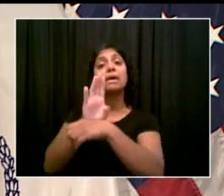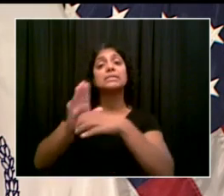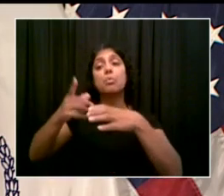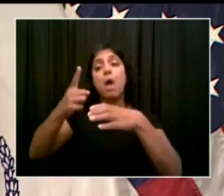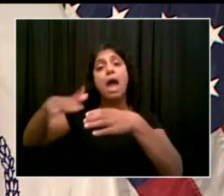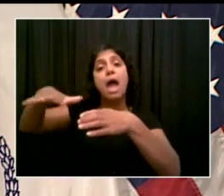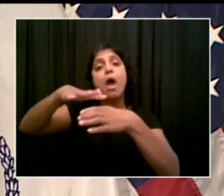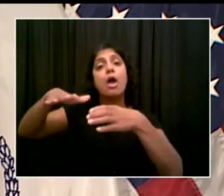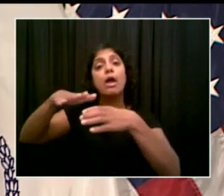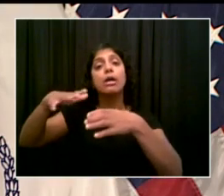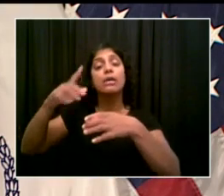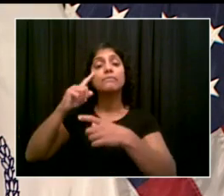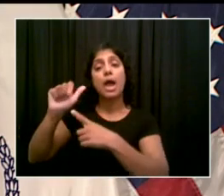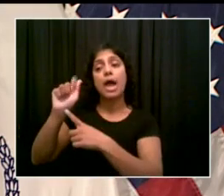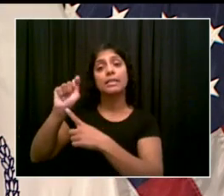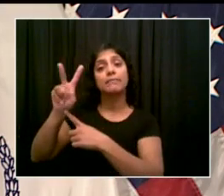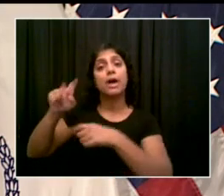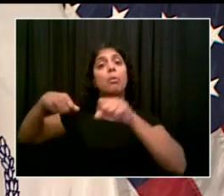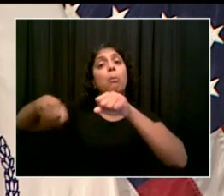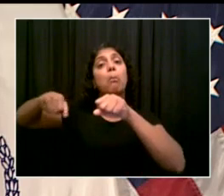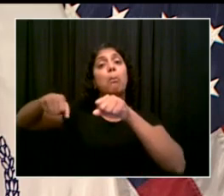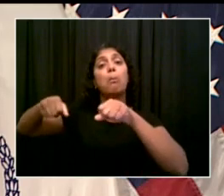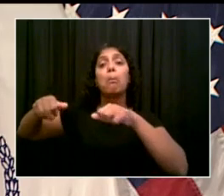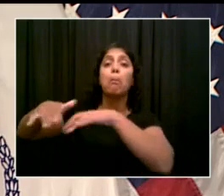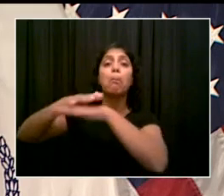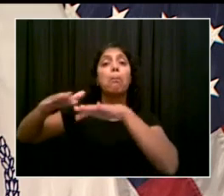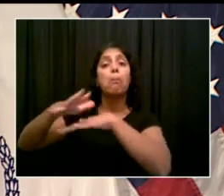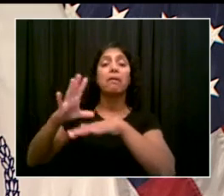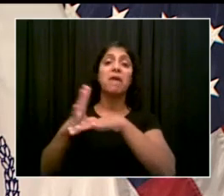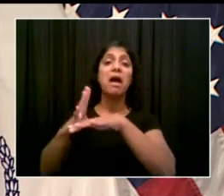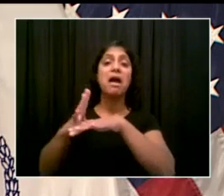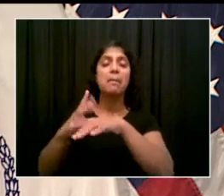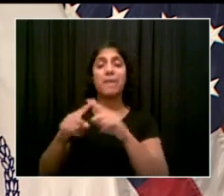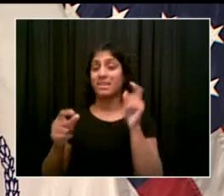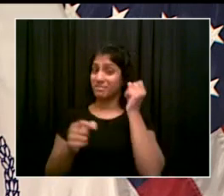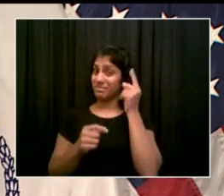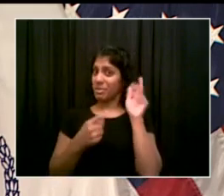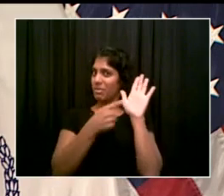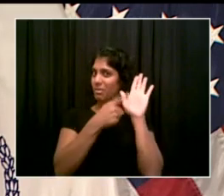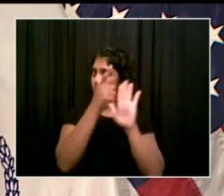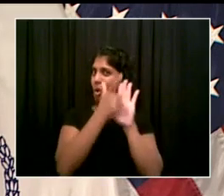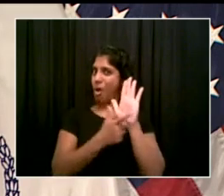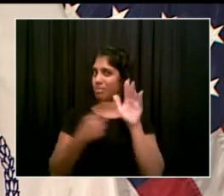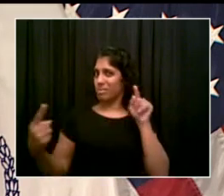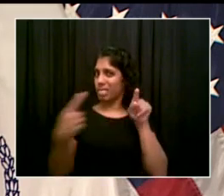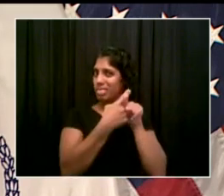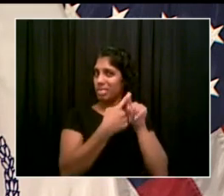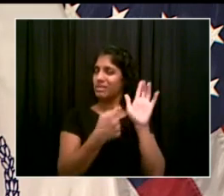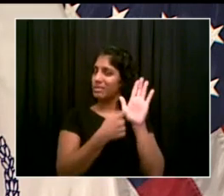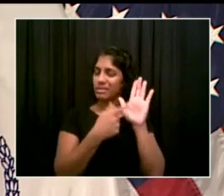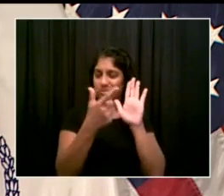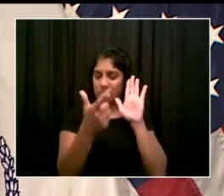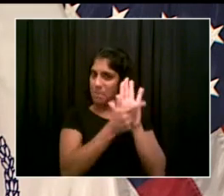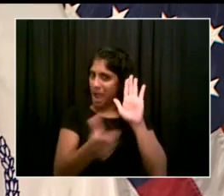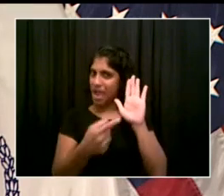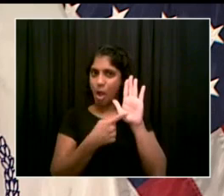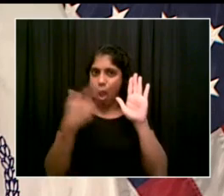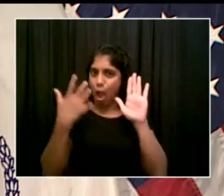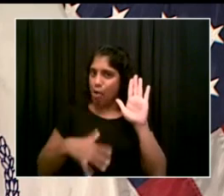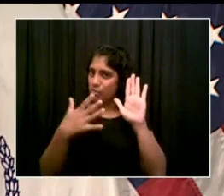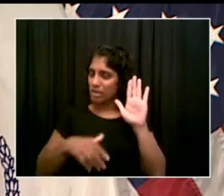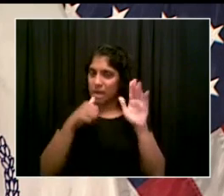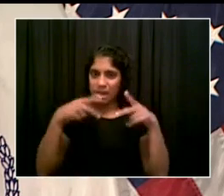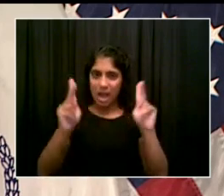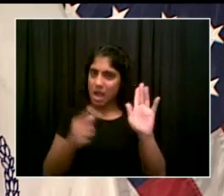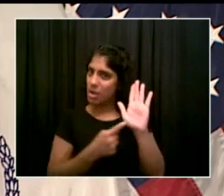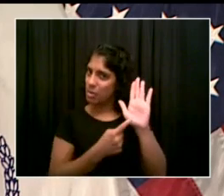on quality of life. And if we want to make a change, then we have to change the laws with it. We have time for two more for today. The next is Julia Marsh from